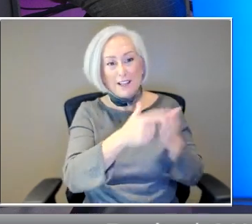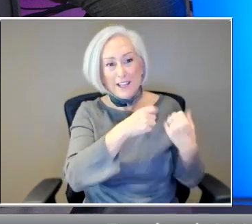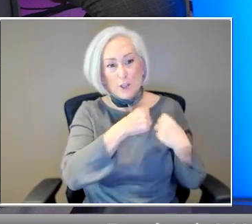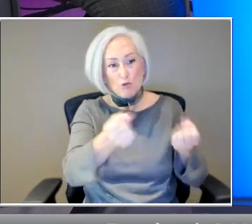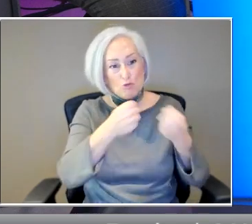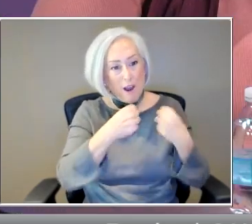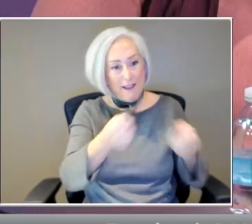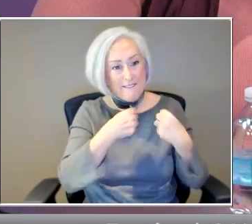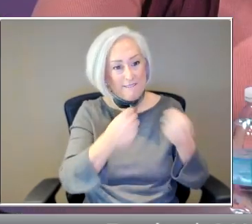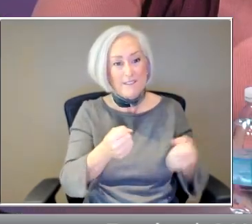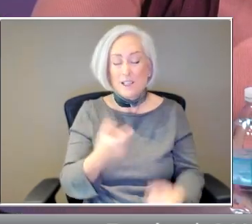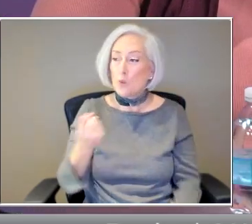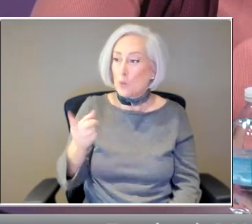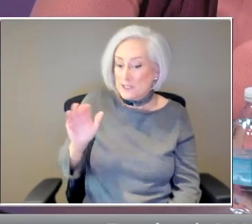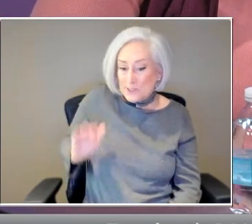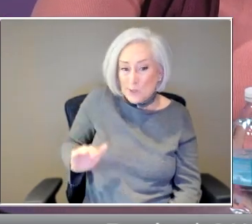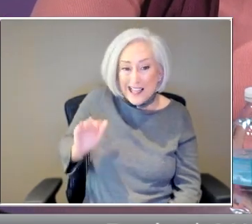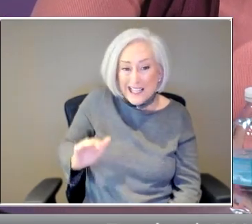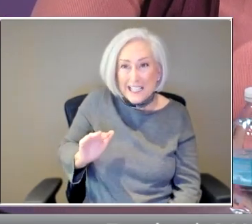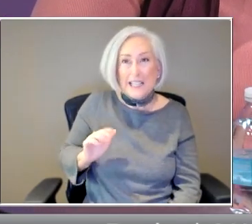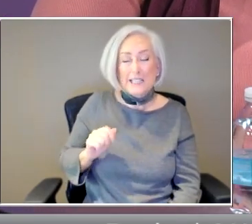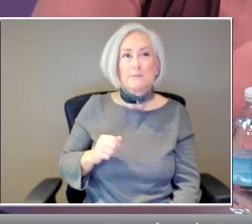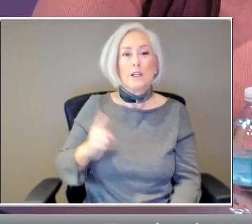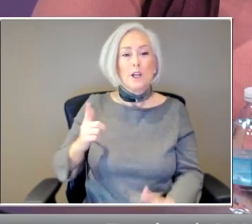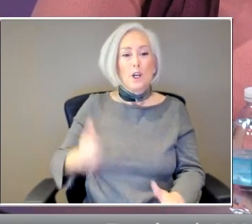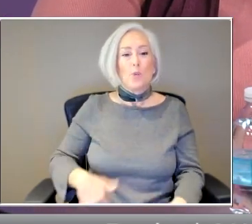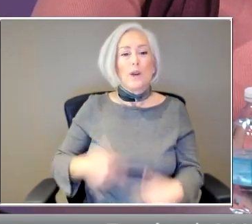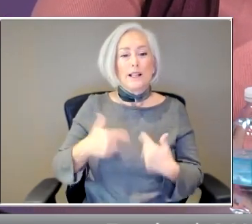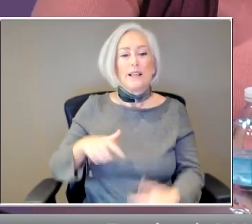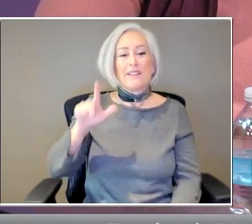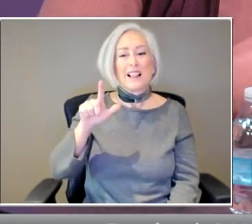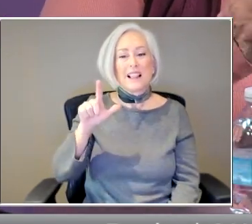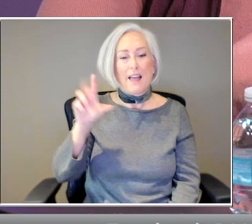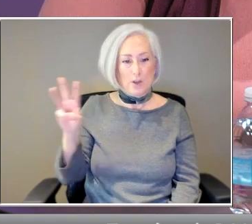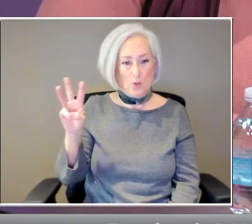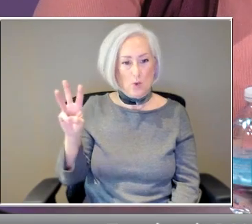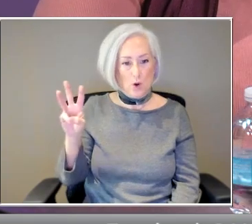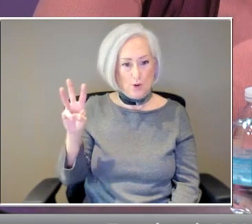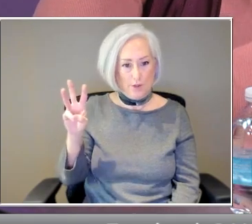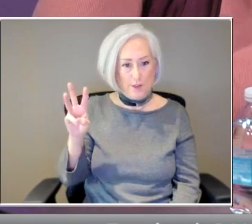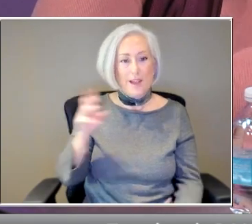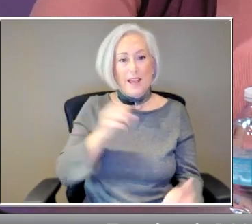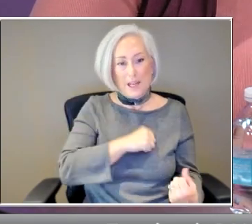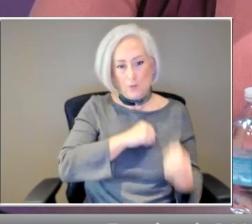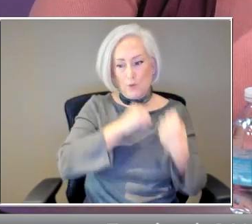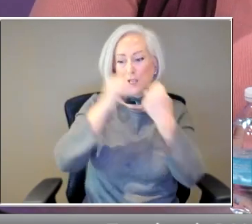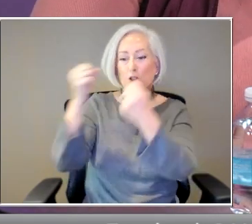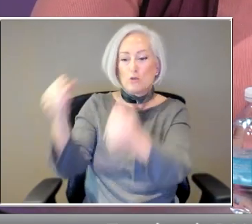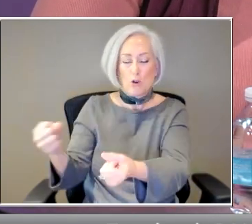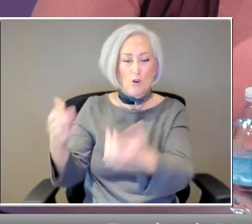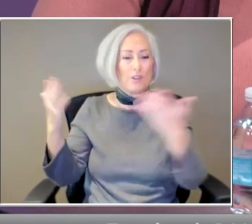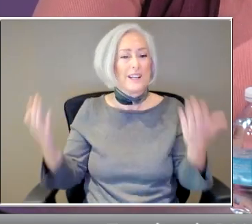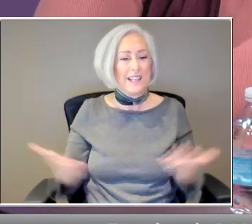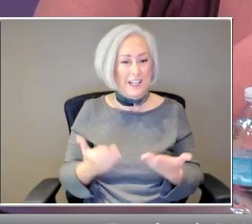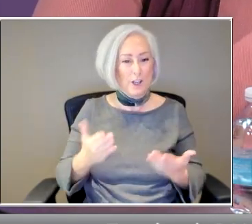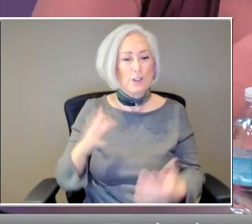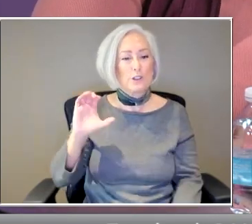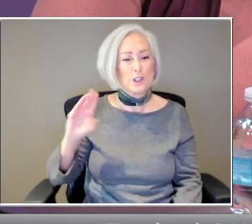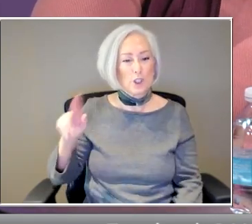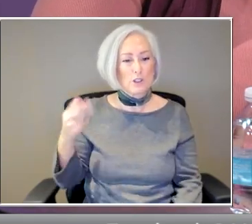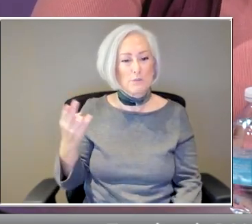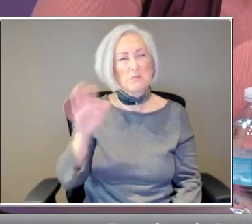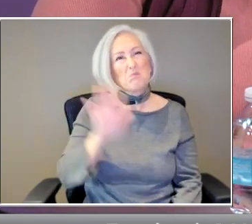little, we lived in Leavenworth, Kansas. Okay. And we drove out here to Children's Mercy, so it's about an hour or so.